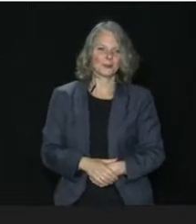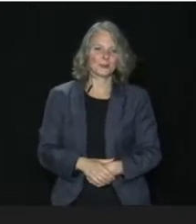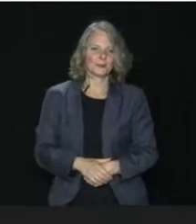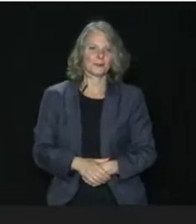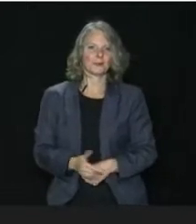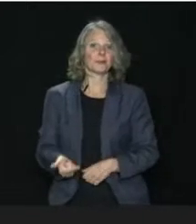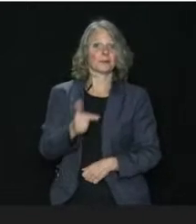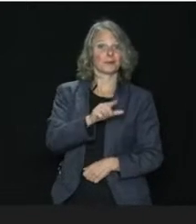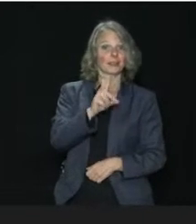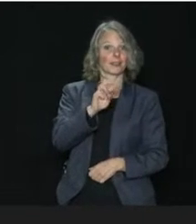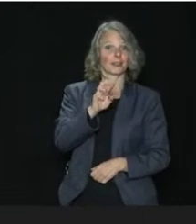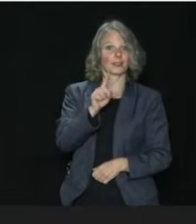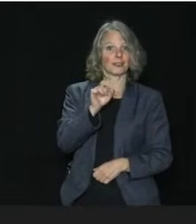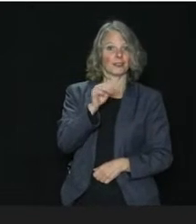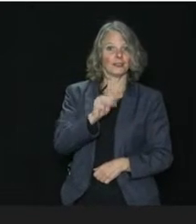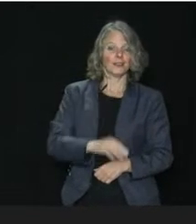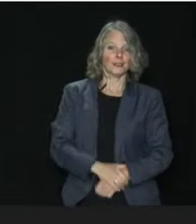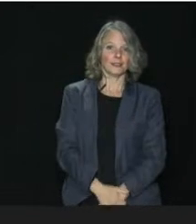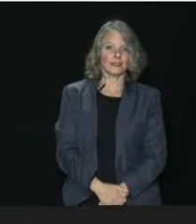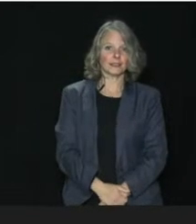Dr. Tam?